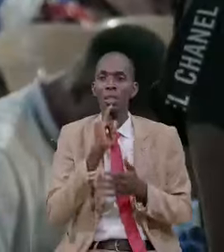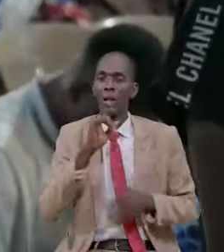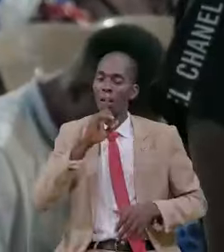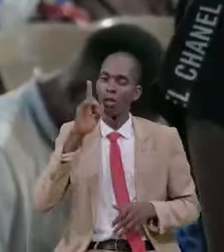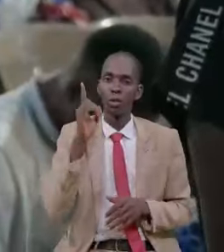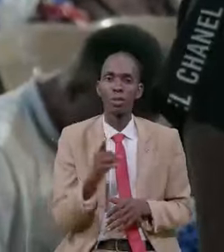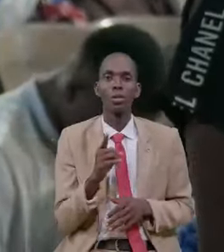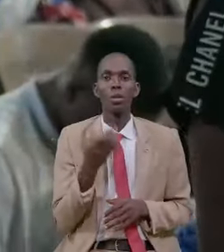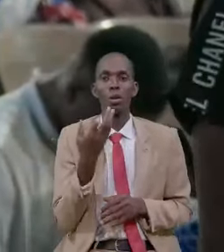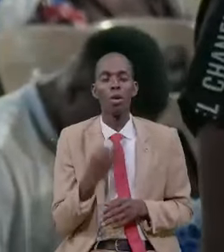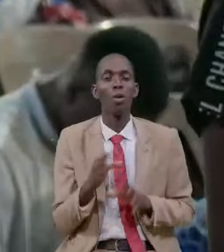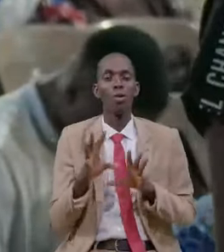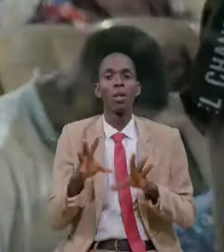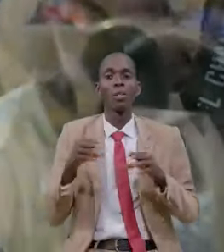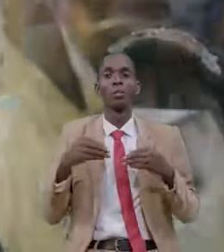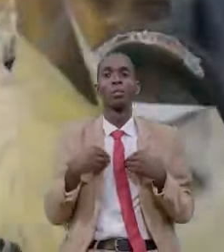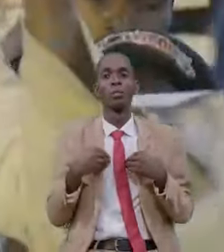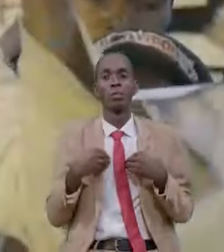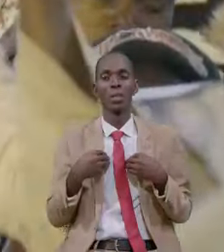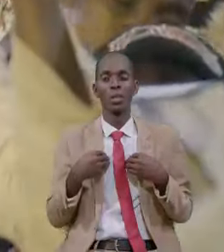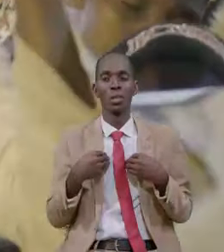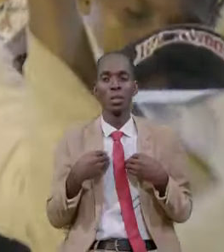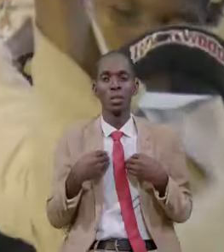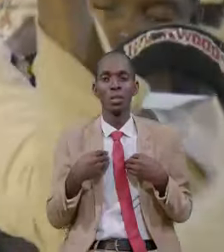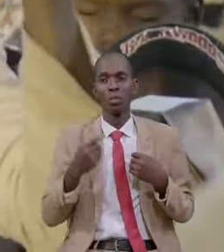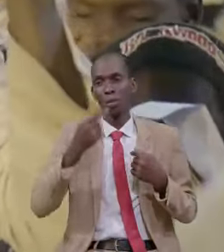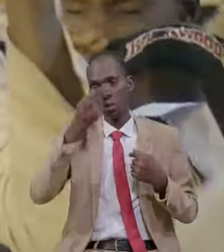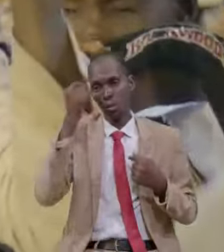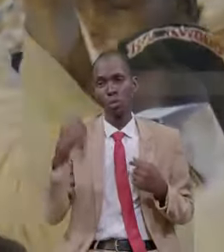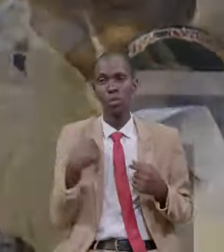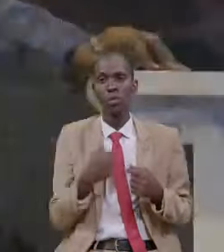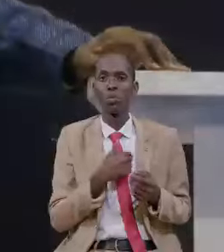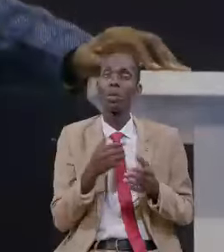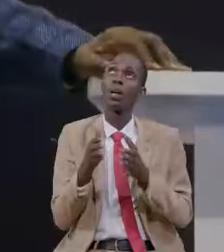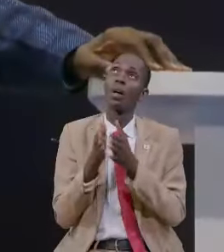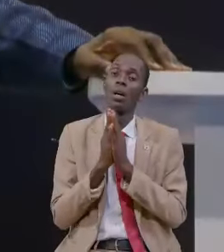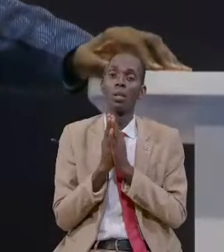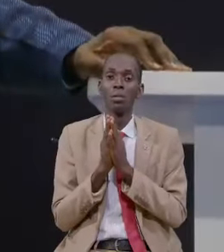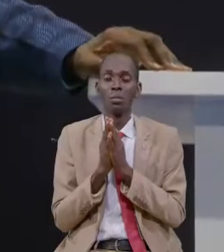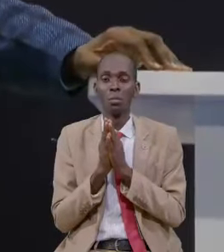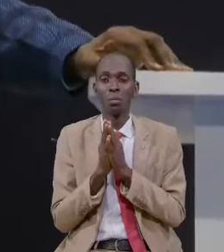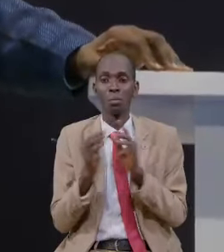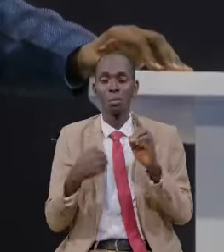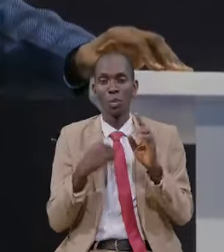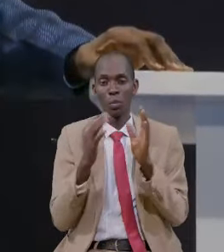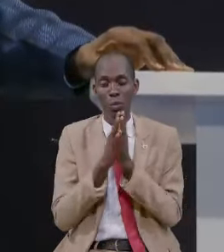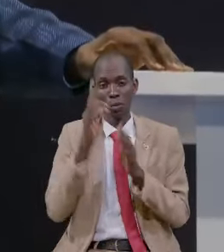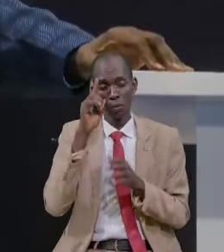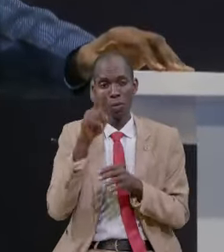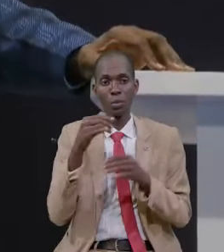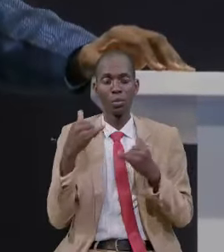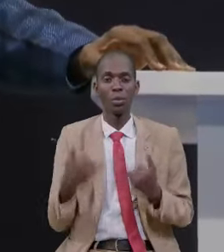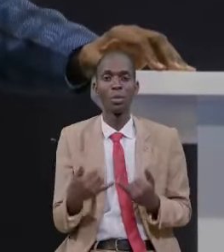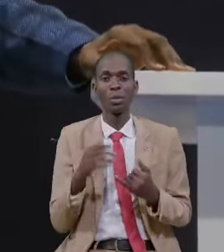of acceptance, because we ask. I'm praying for you now, and you are praying too.